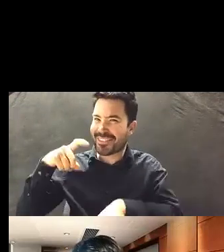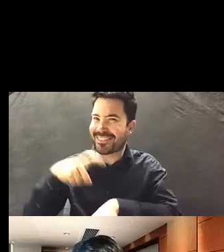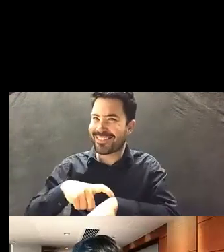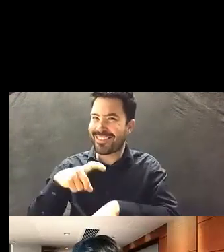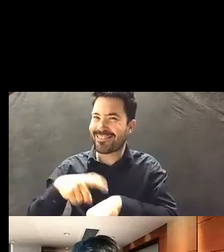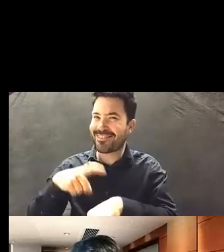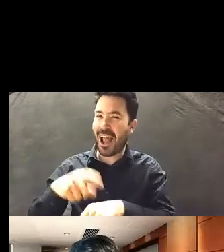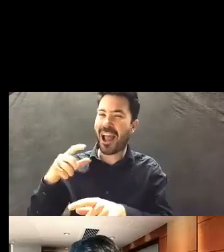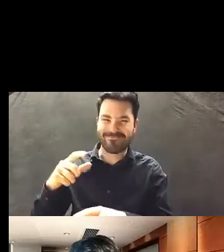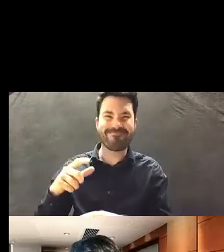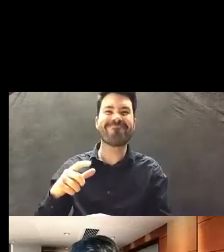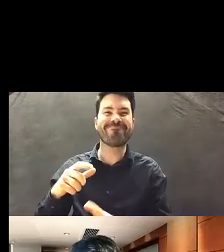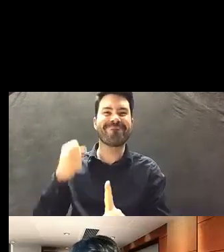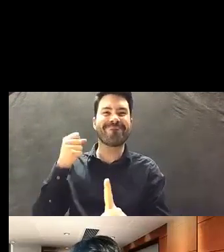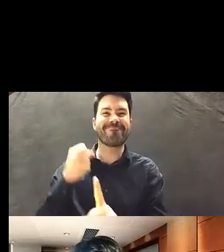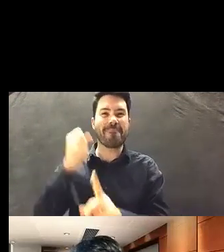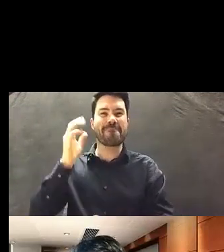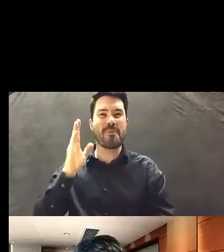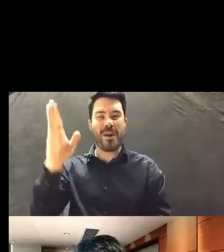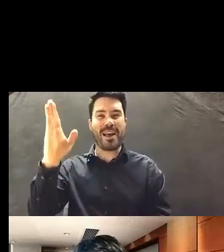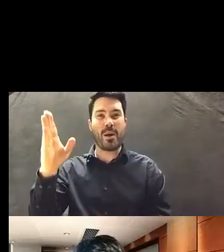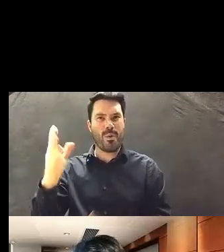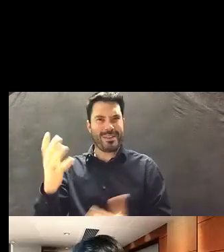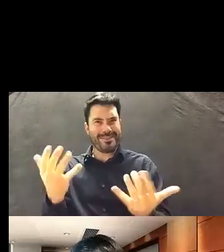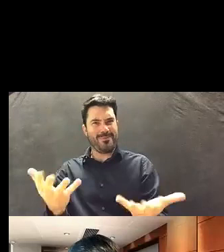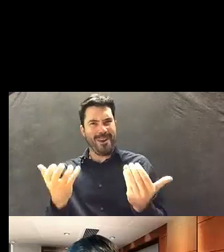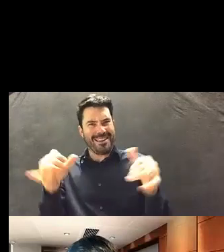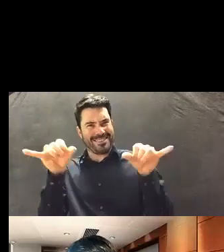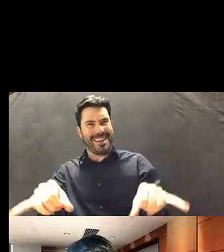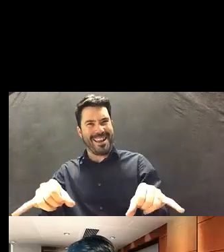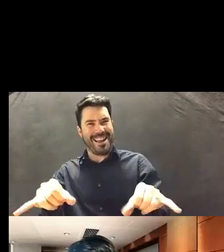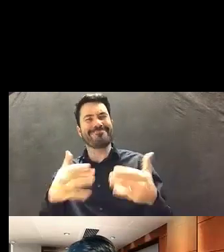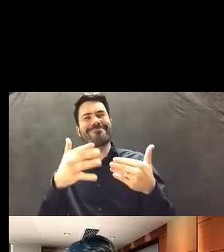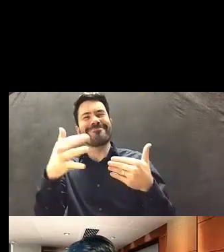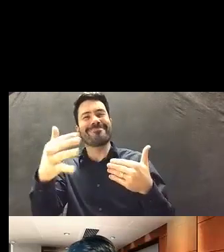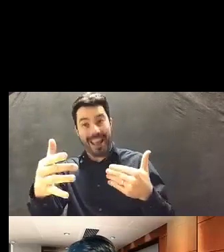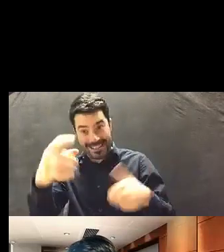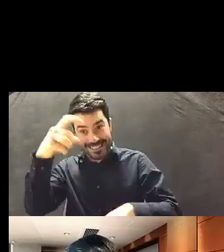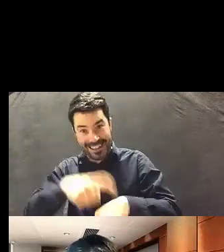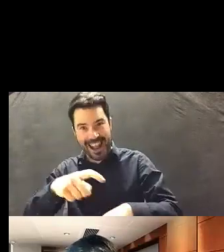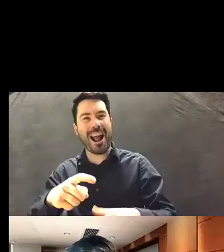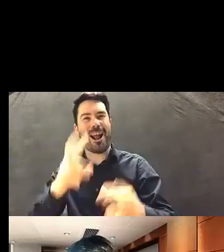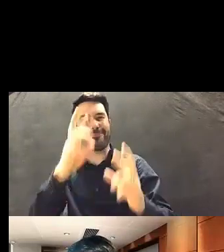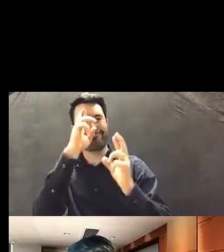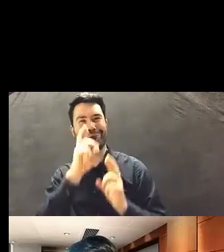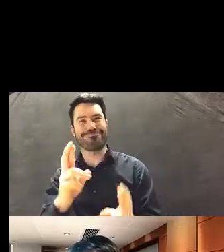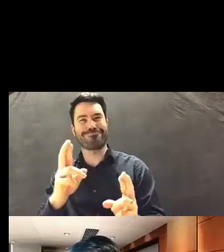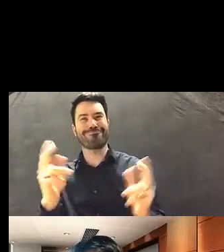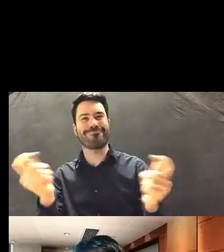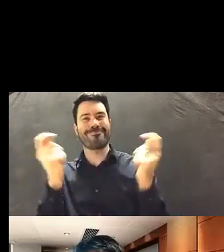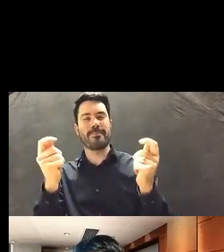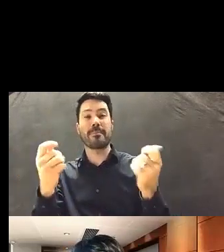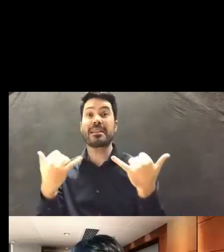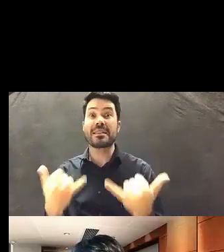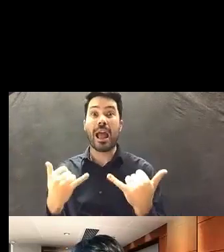and be recognized for all these years. But I do take this time to thank staff member, no matter how